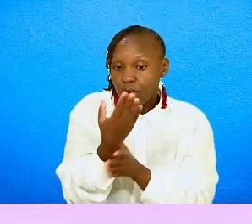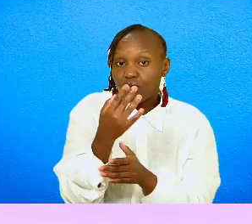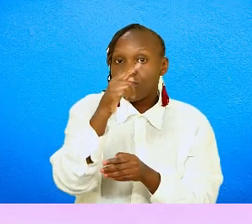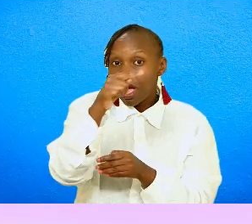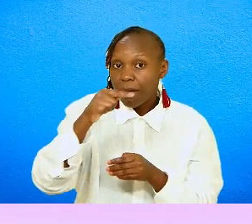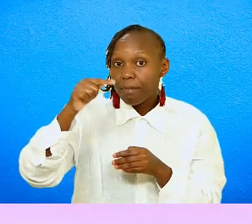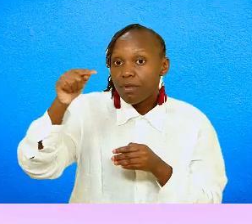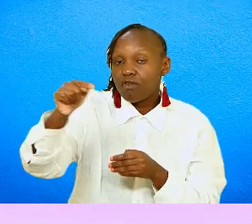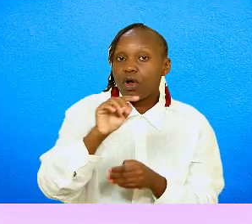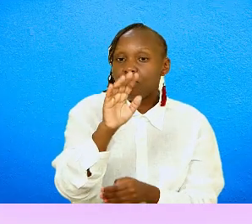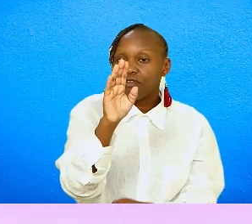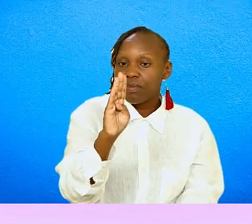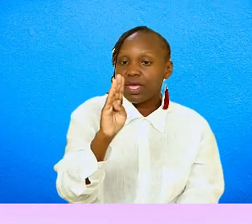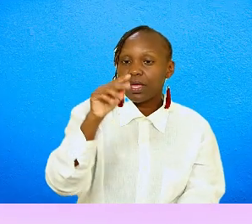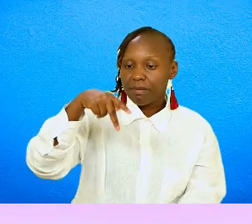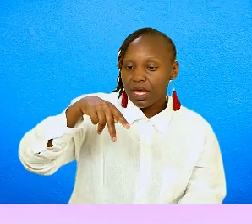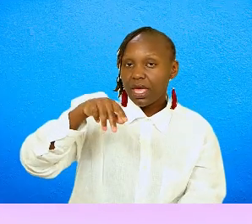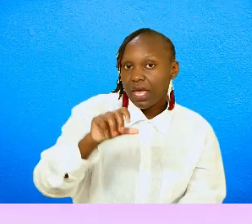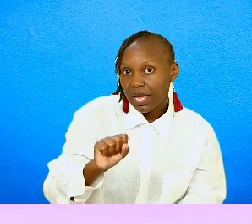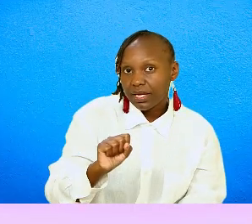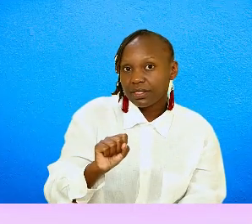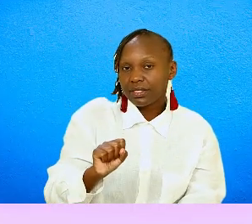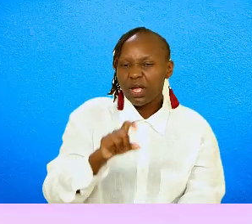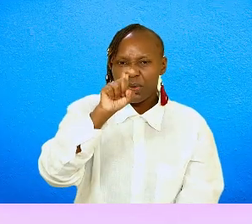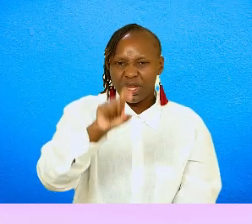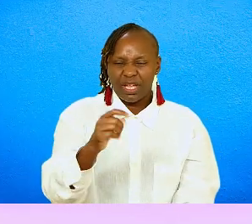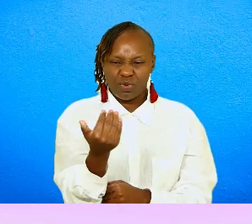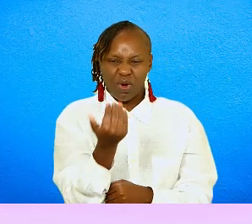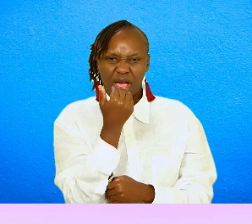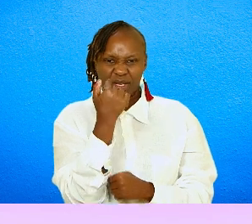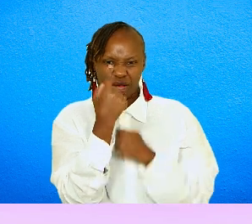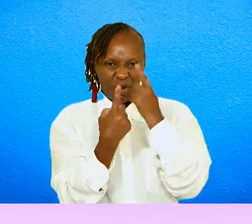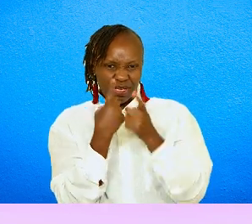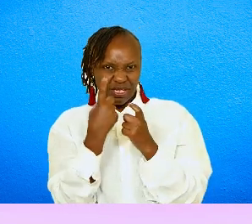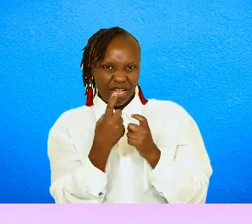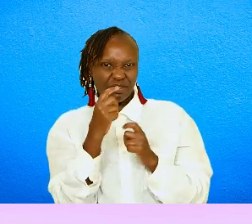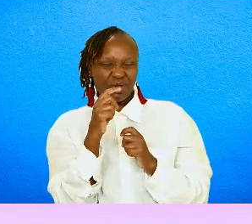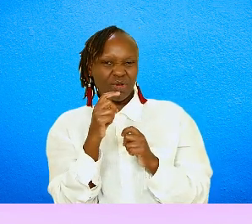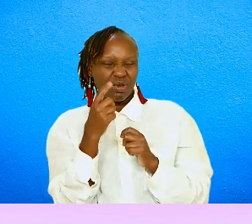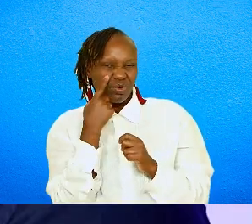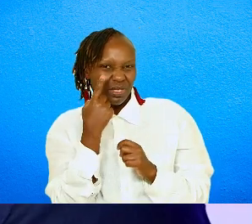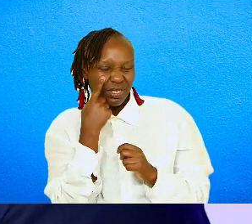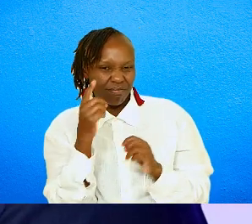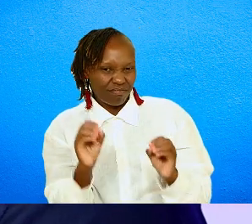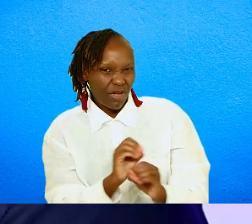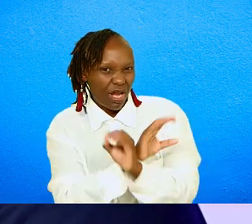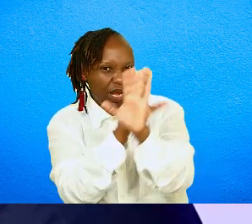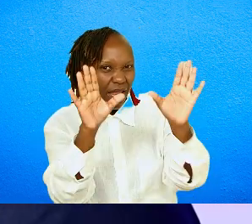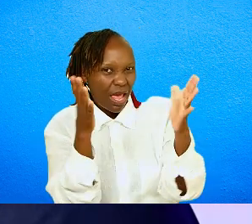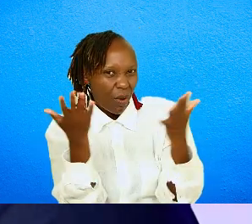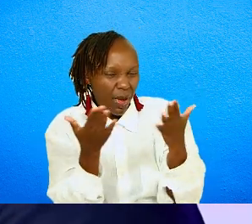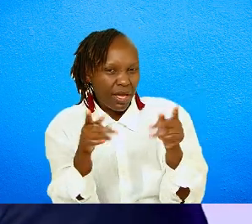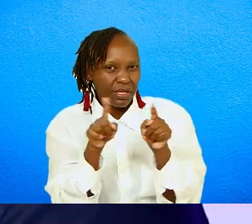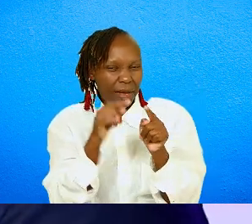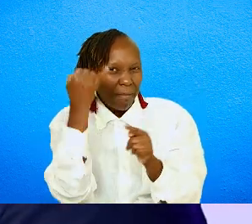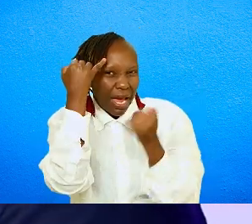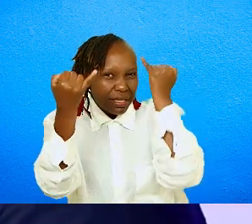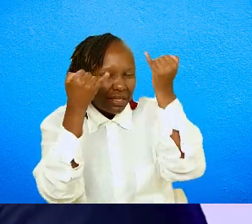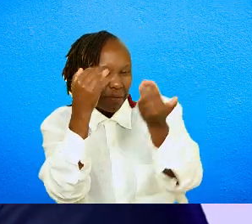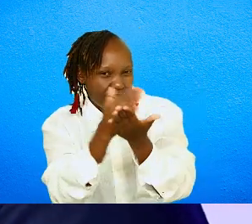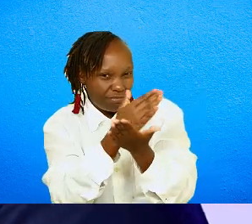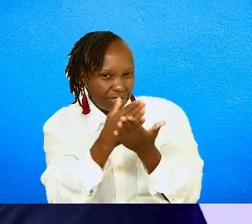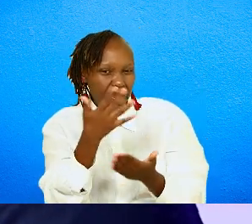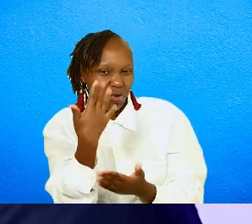approval of the BPS. Therefore, we should endeavor to ask ourselves questions, seek clarifications, and just share ideas on the